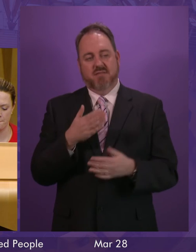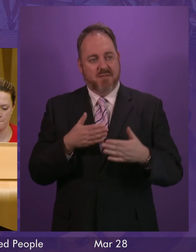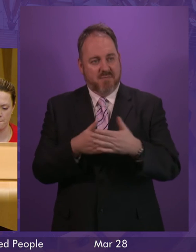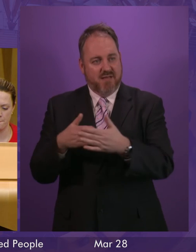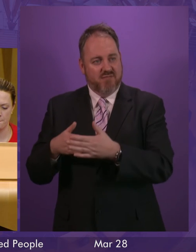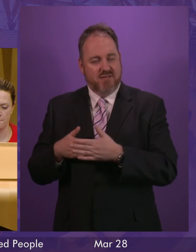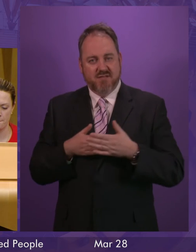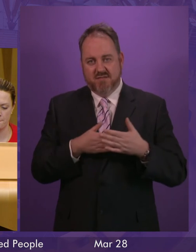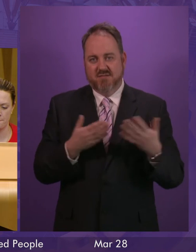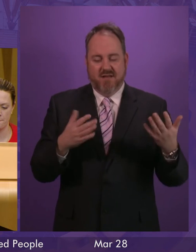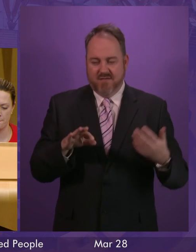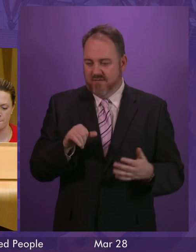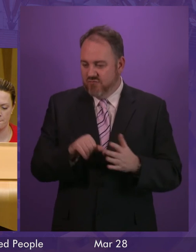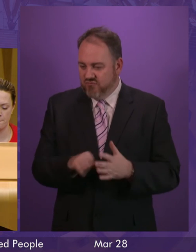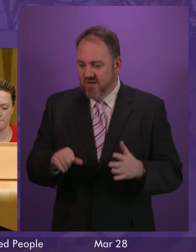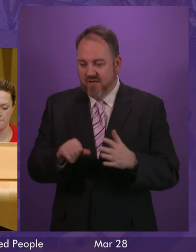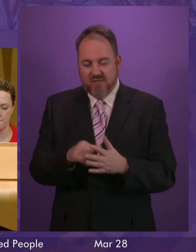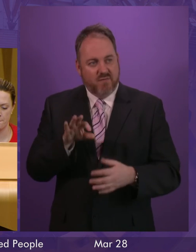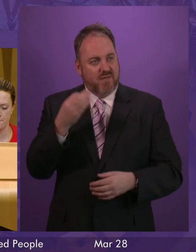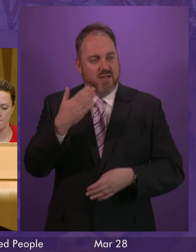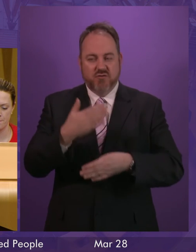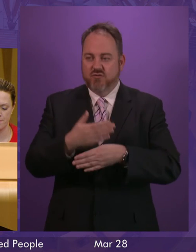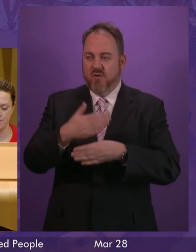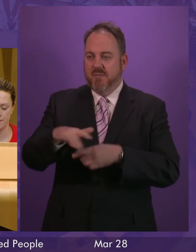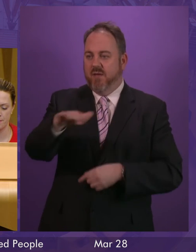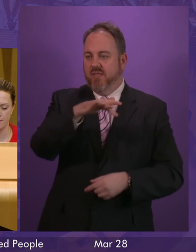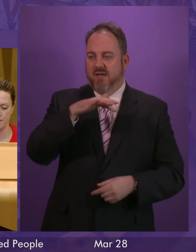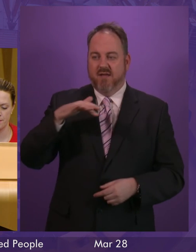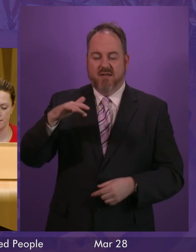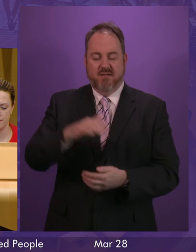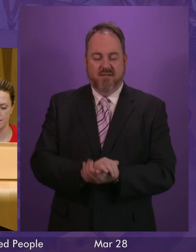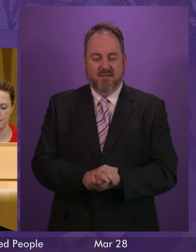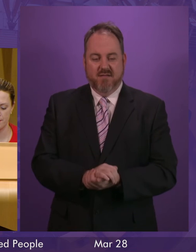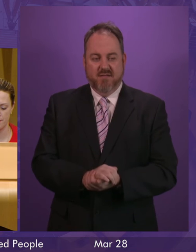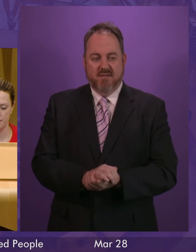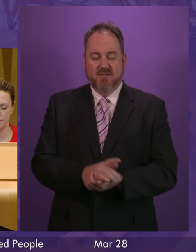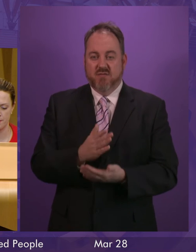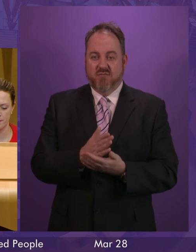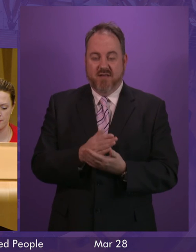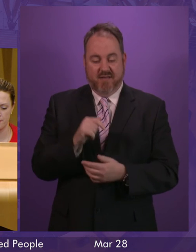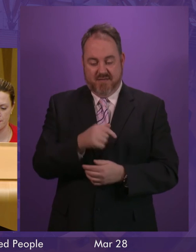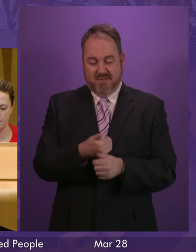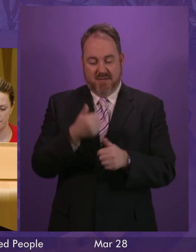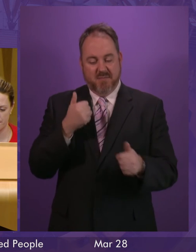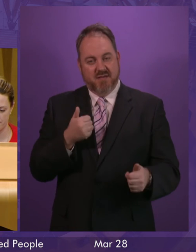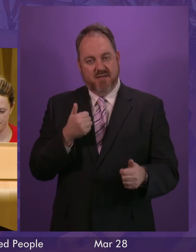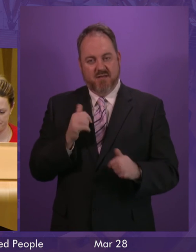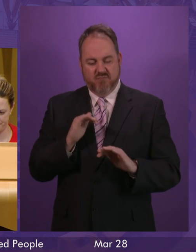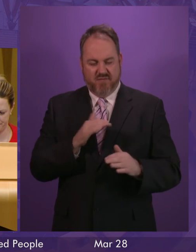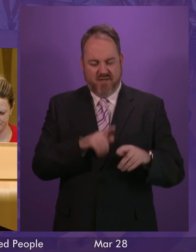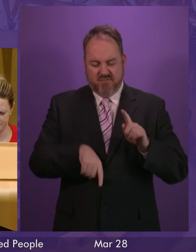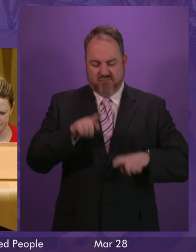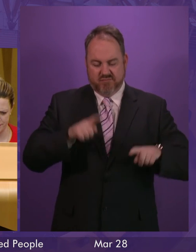to take up work in the open labour market. NLI provides a wide range of products and services across the